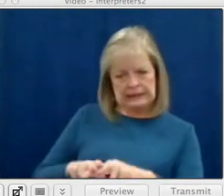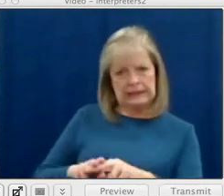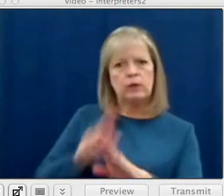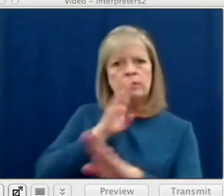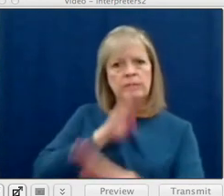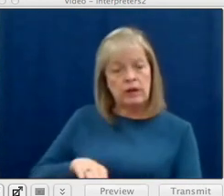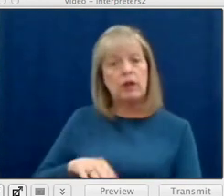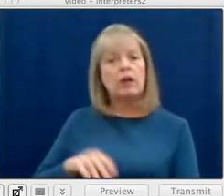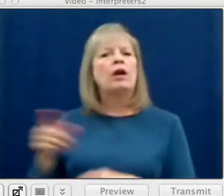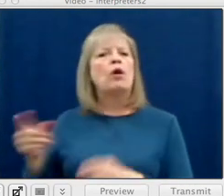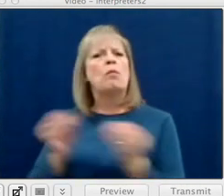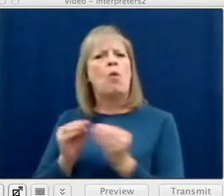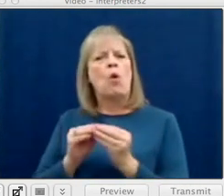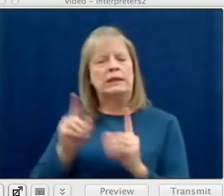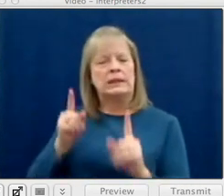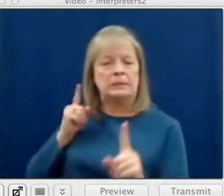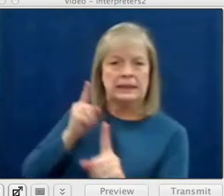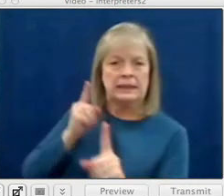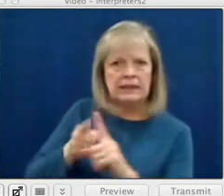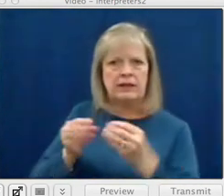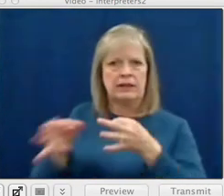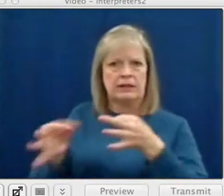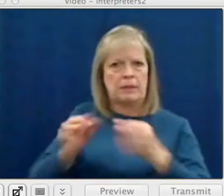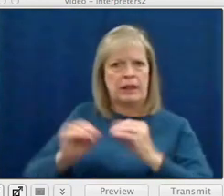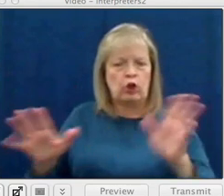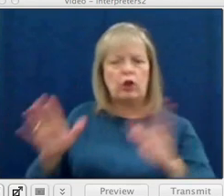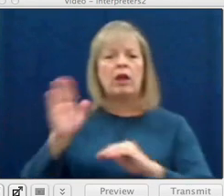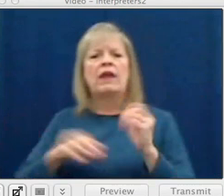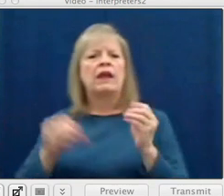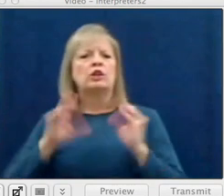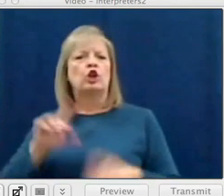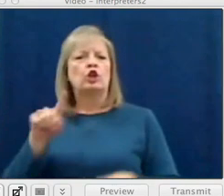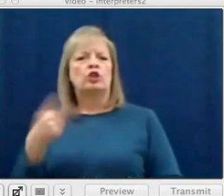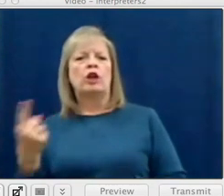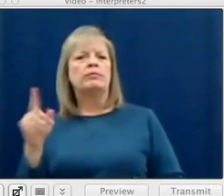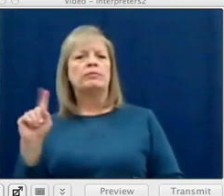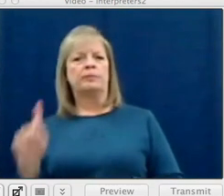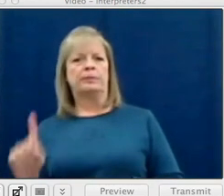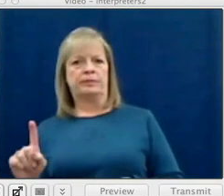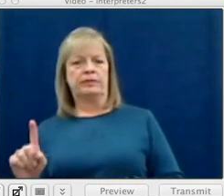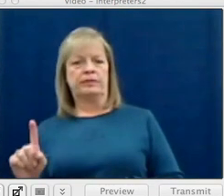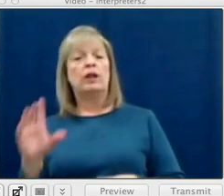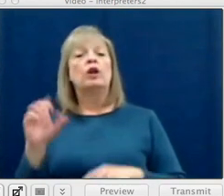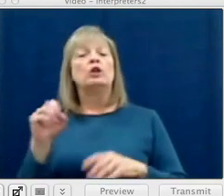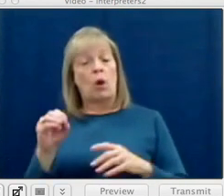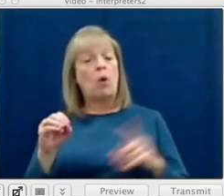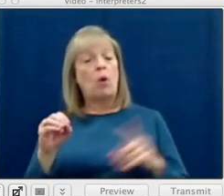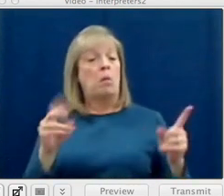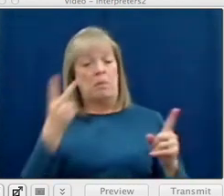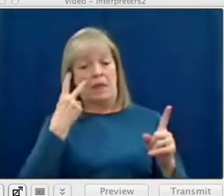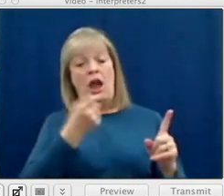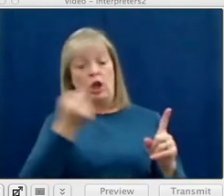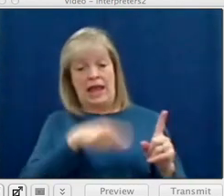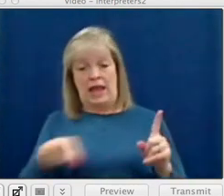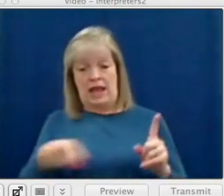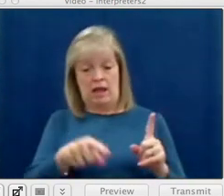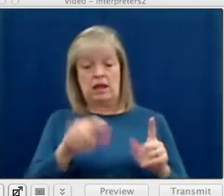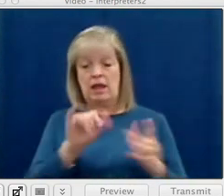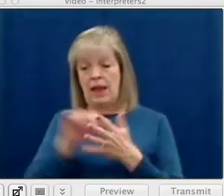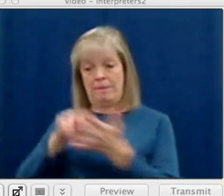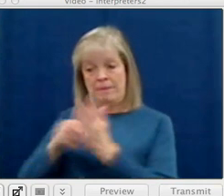more overt way. The positive consequence is that the visual gesture is connected to its meaning and made distinct from